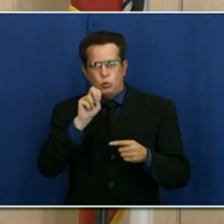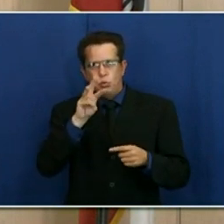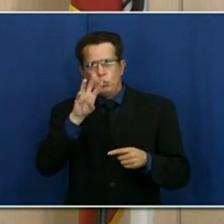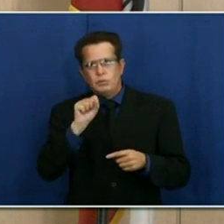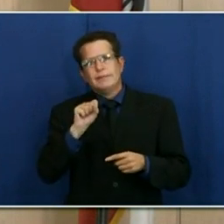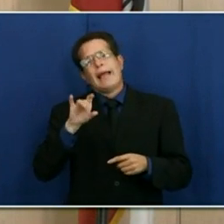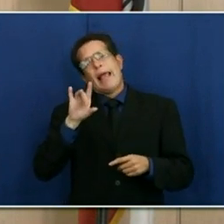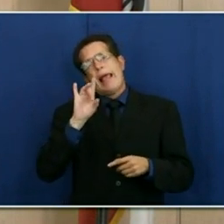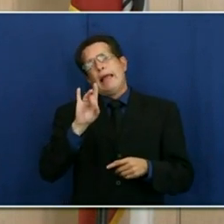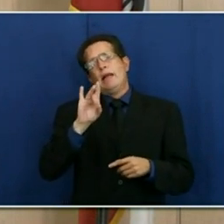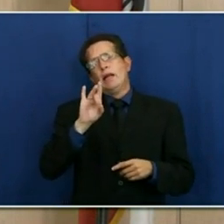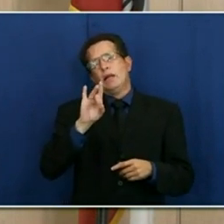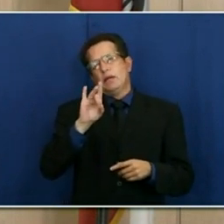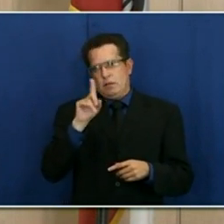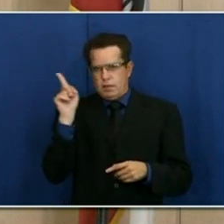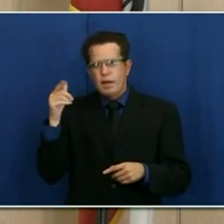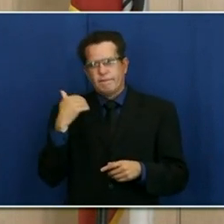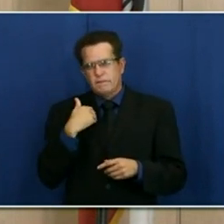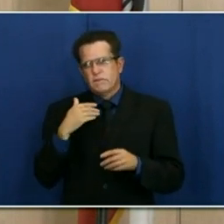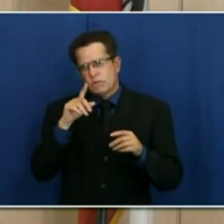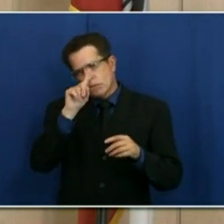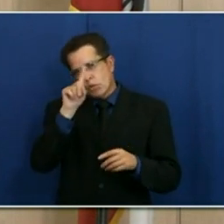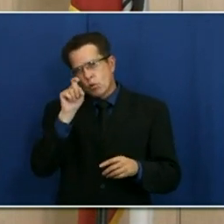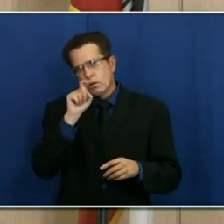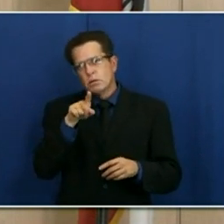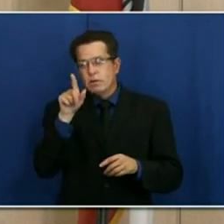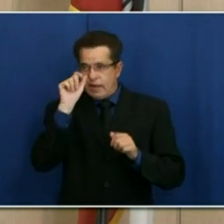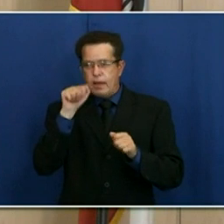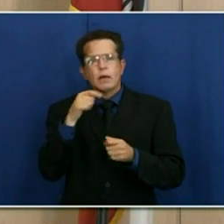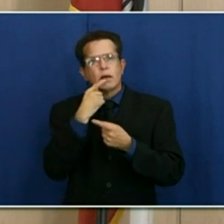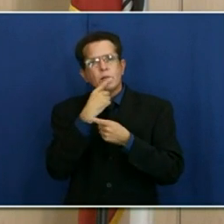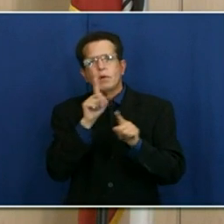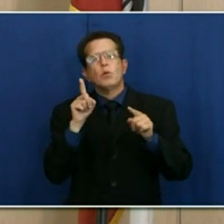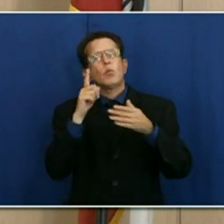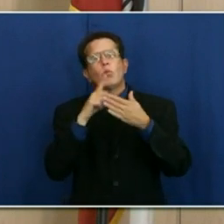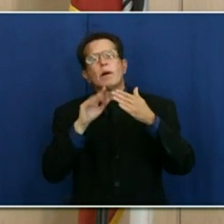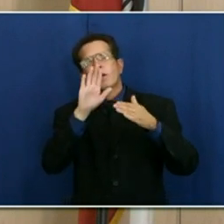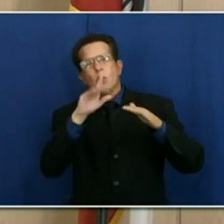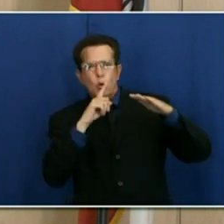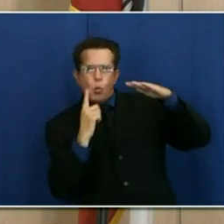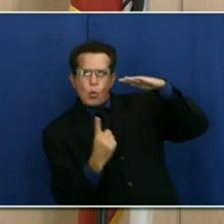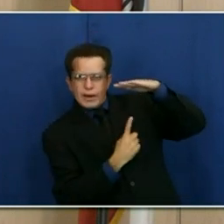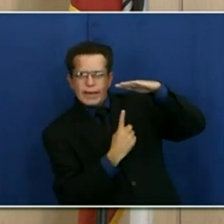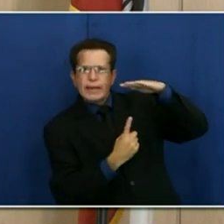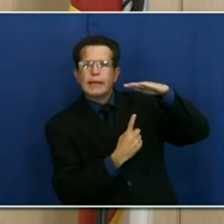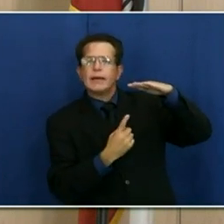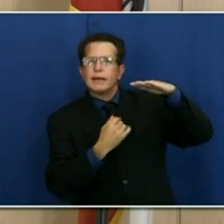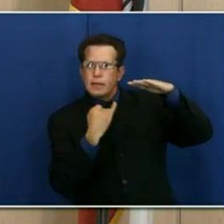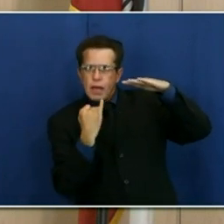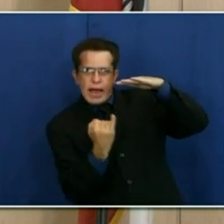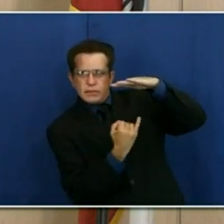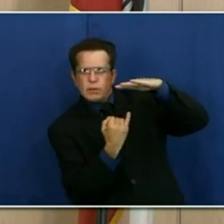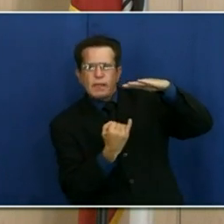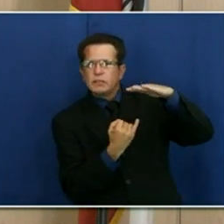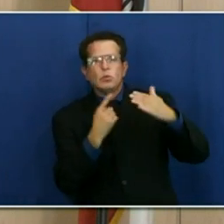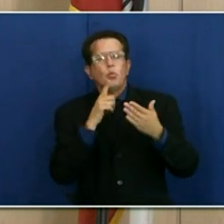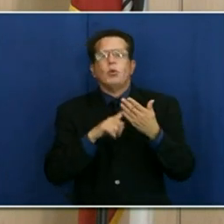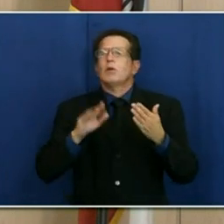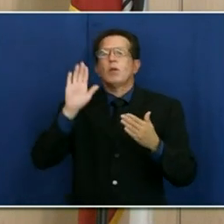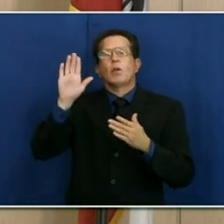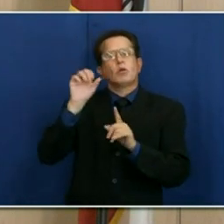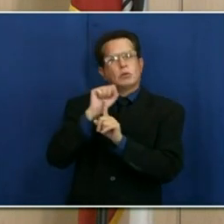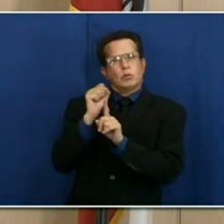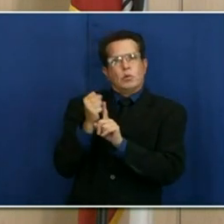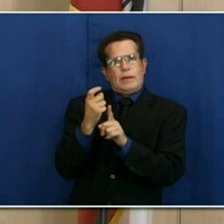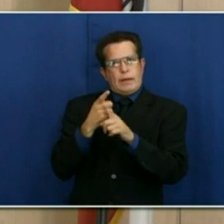8. And he asks, can you give any update on the quarantine and isolation situation? And have there been